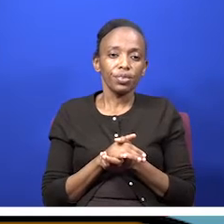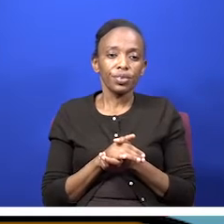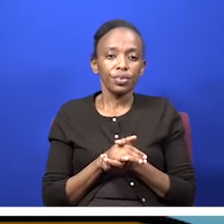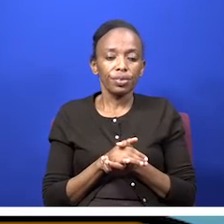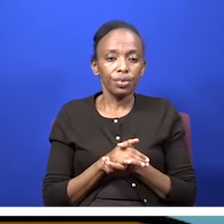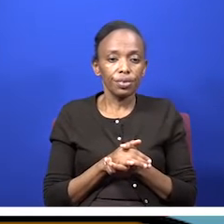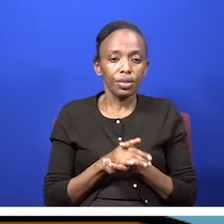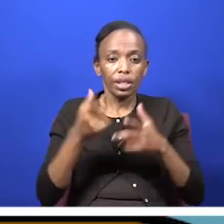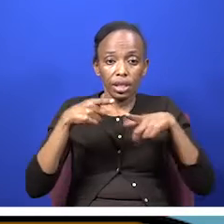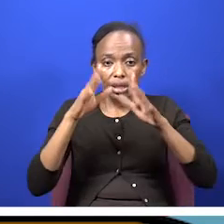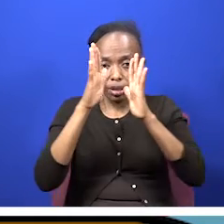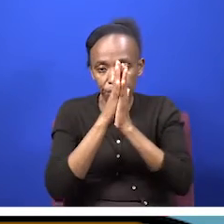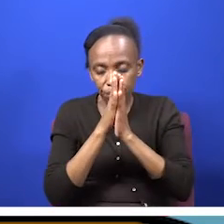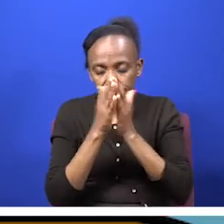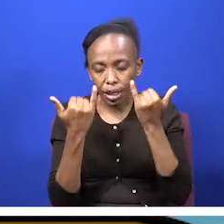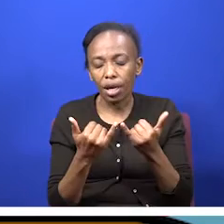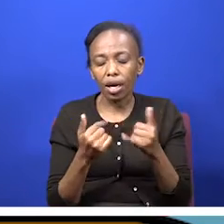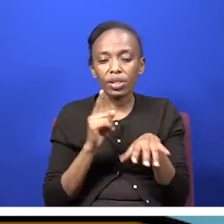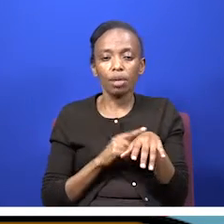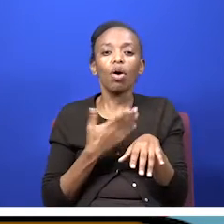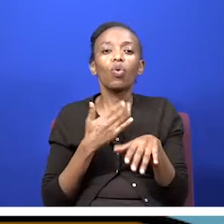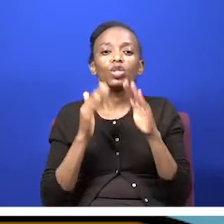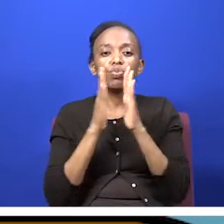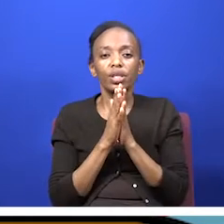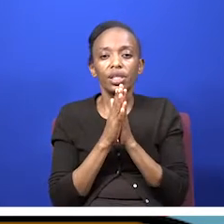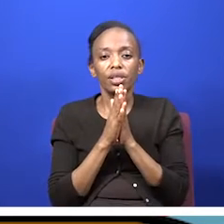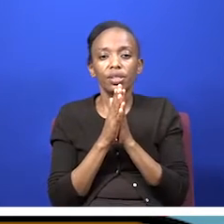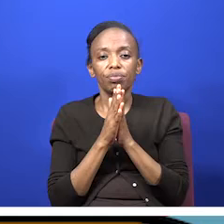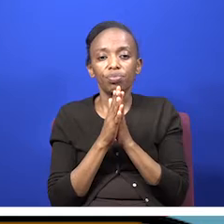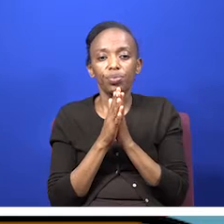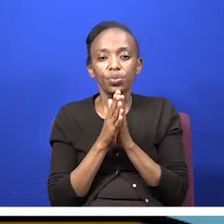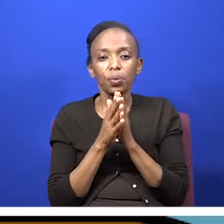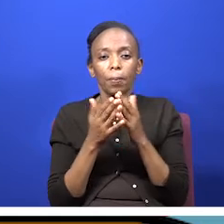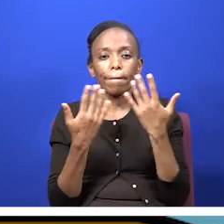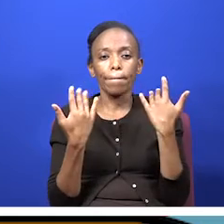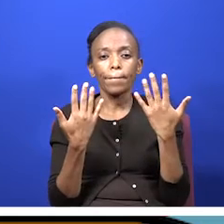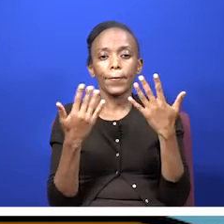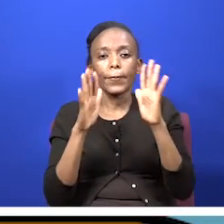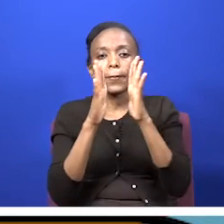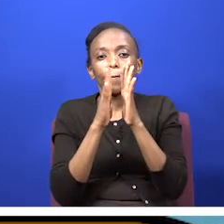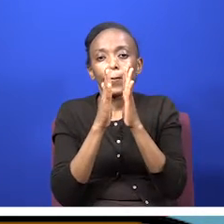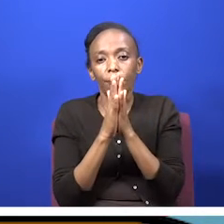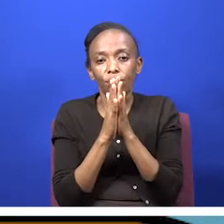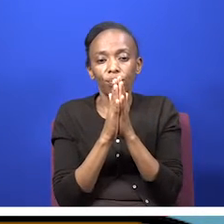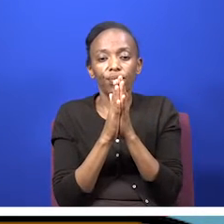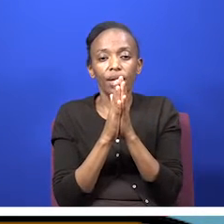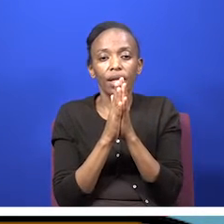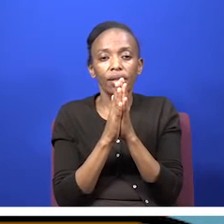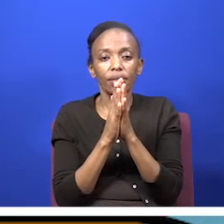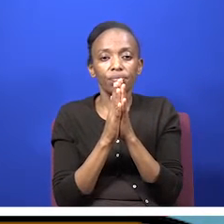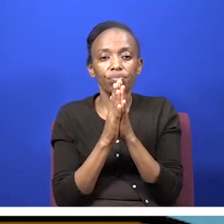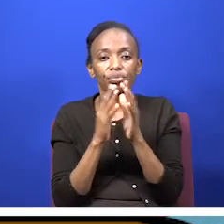own. And let us pray. When I want to pray, when I want to pray, I put